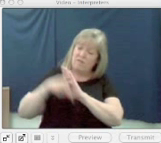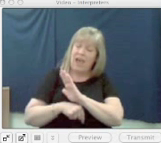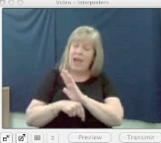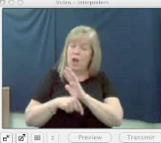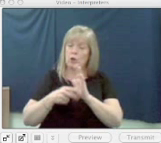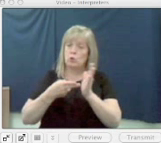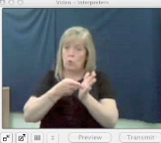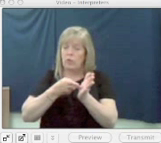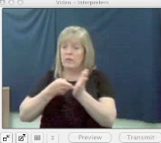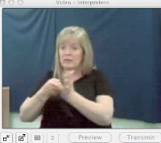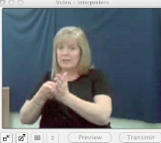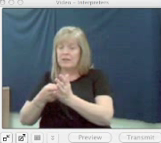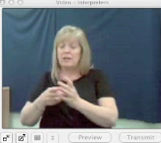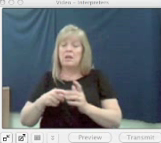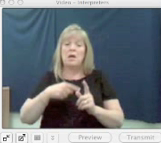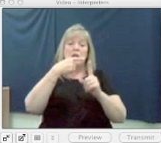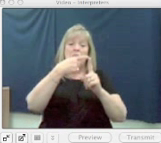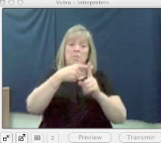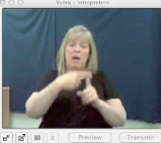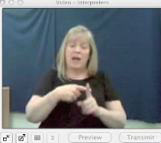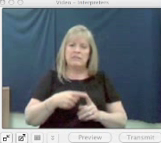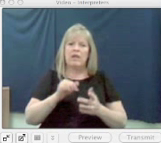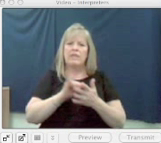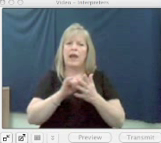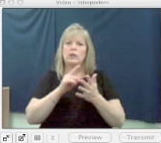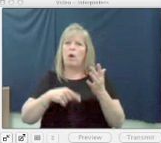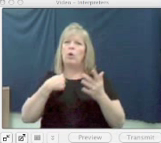The positive, what we are compelled towards,